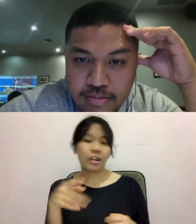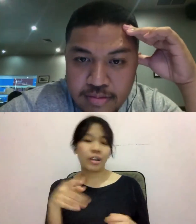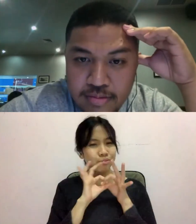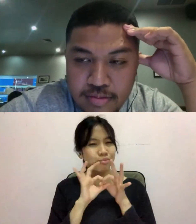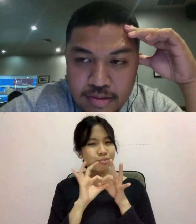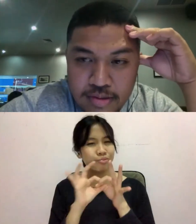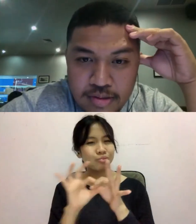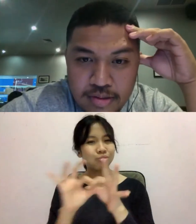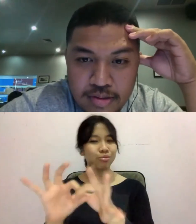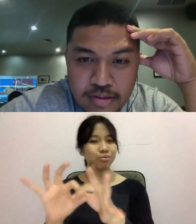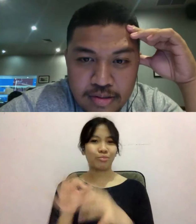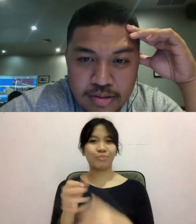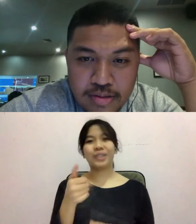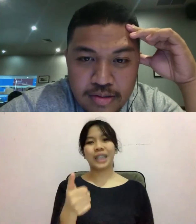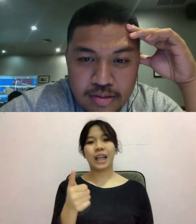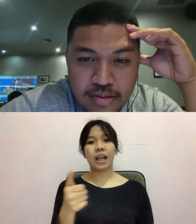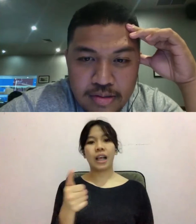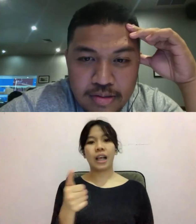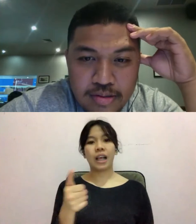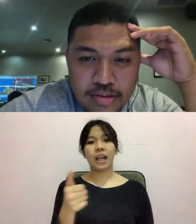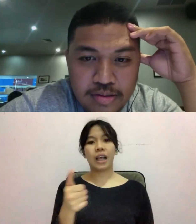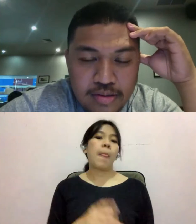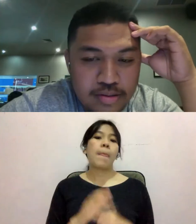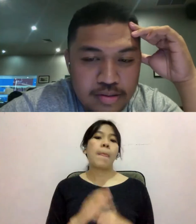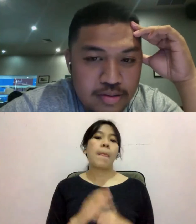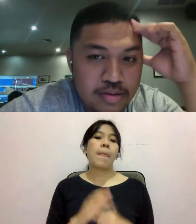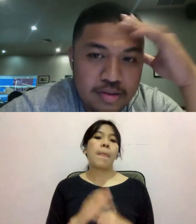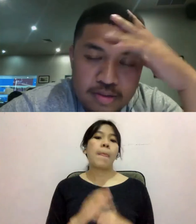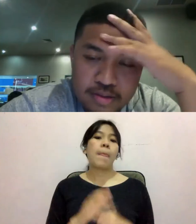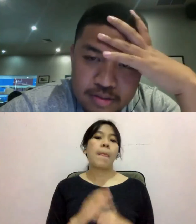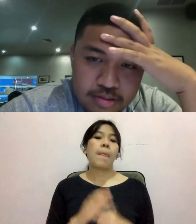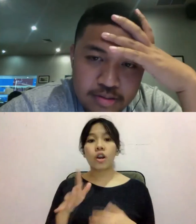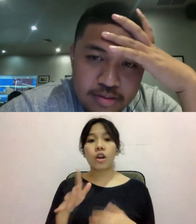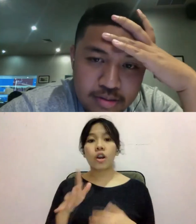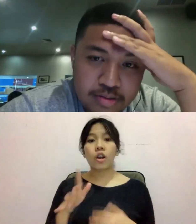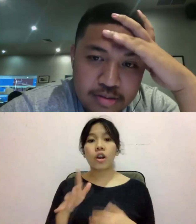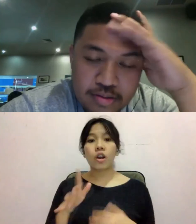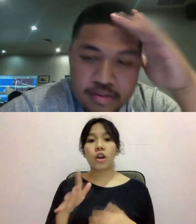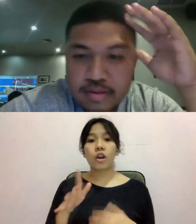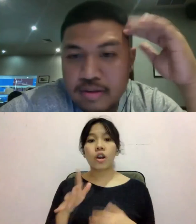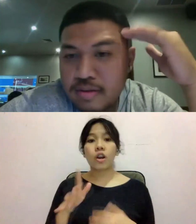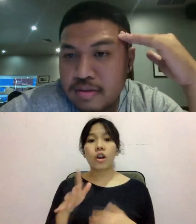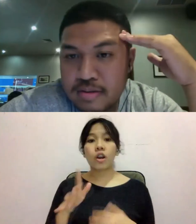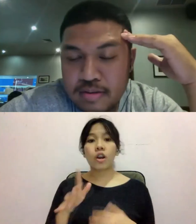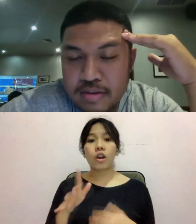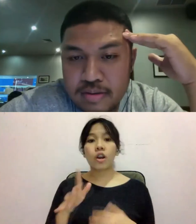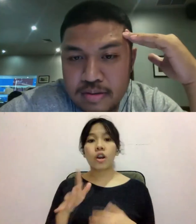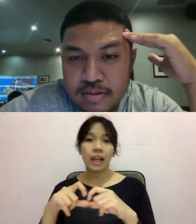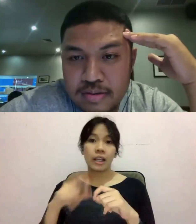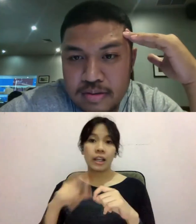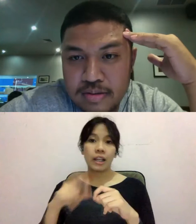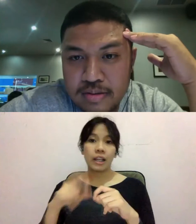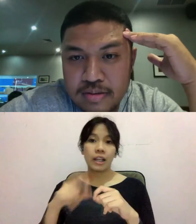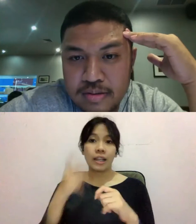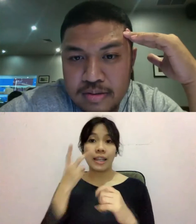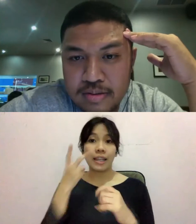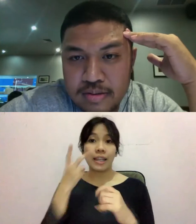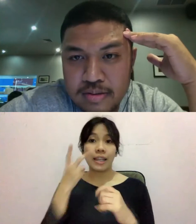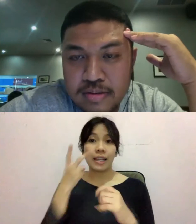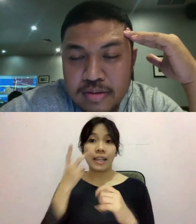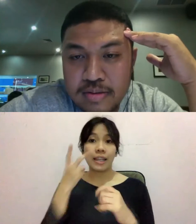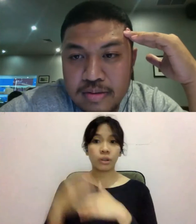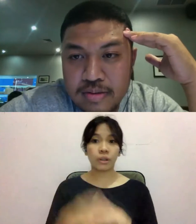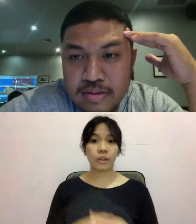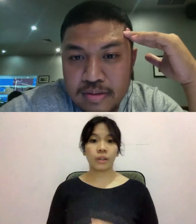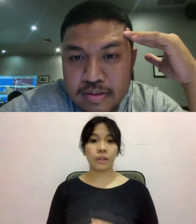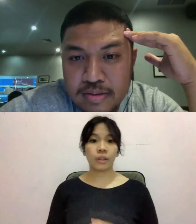And sometimes love in a lot of medias and also history is described as this double-edged sword.